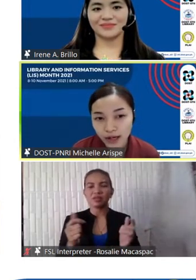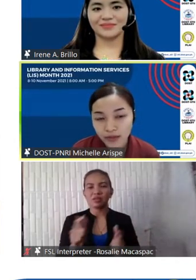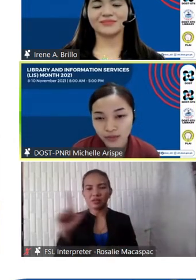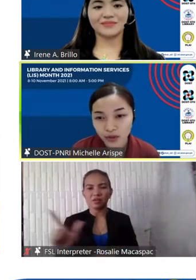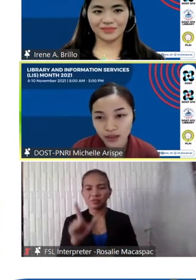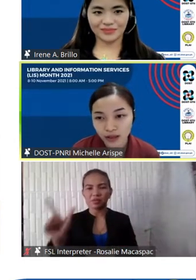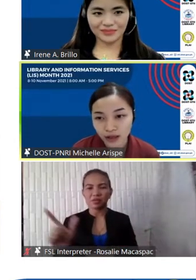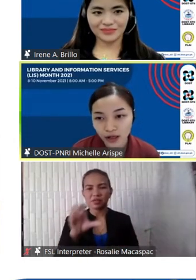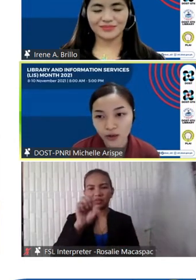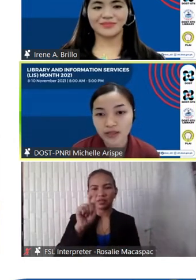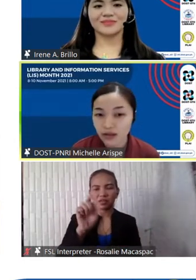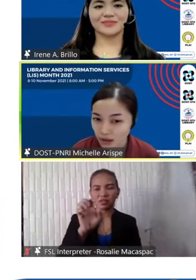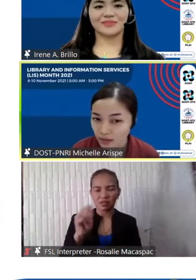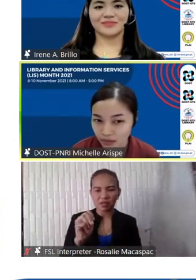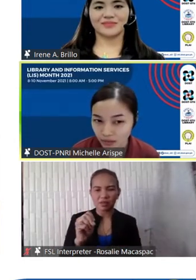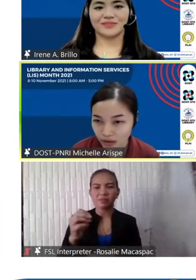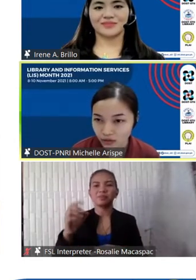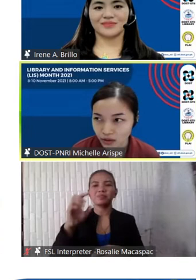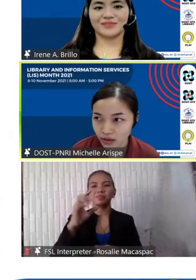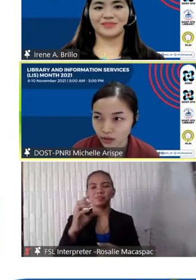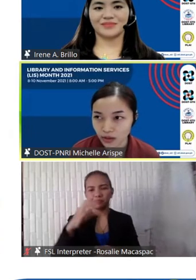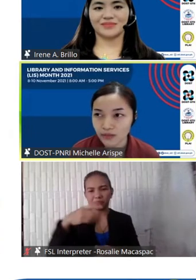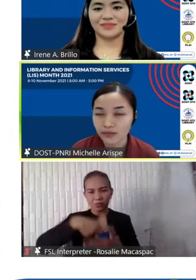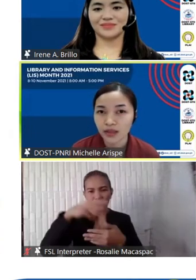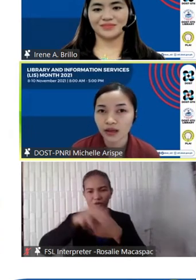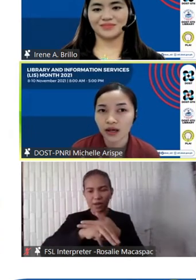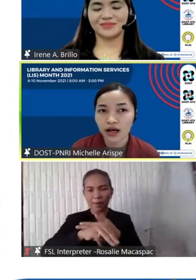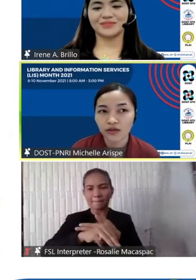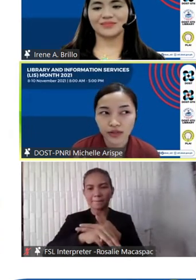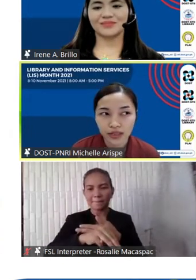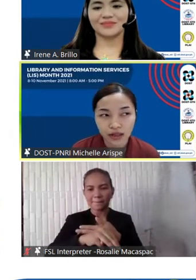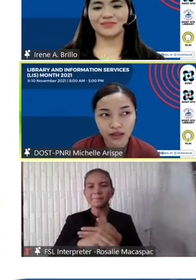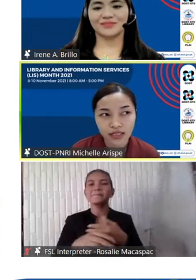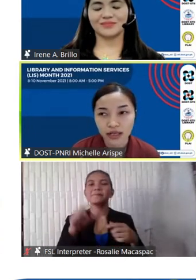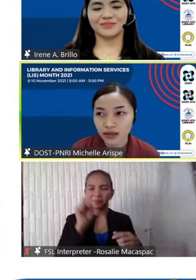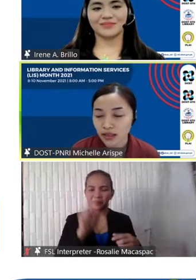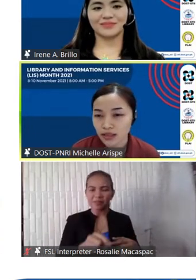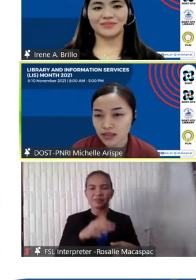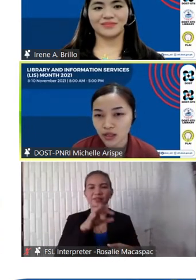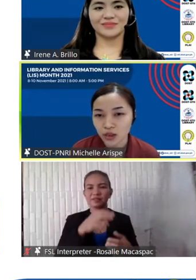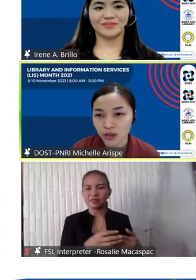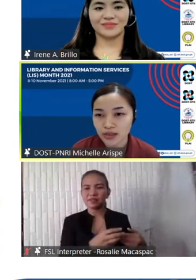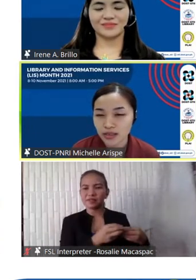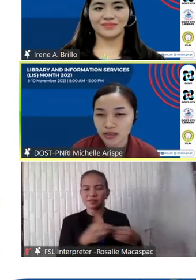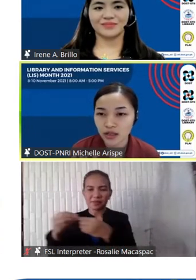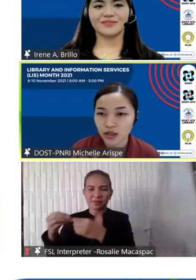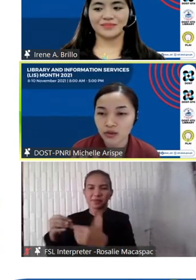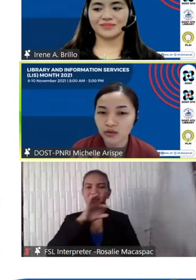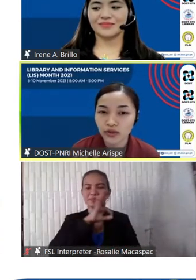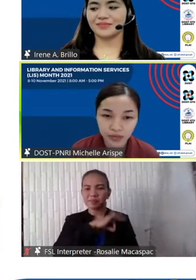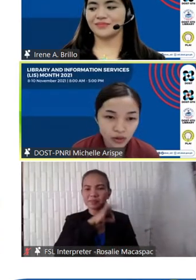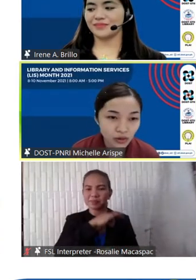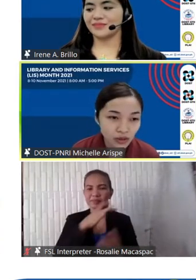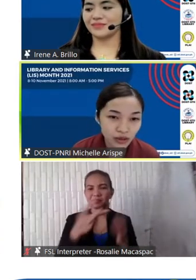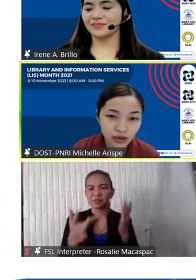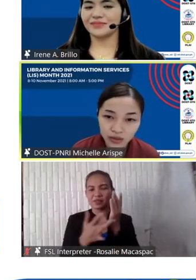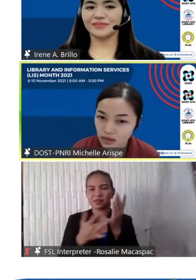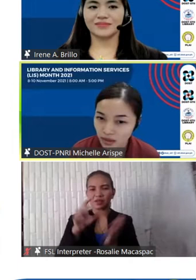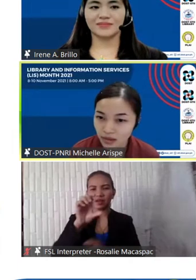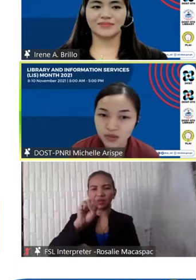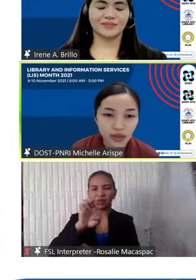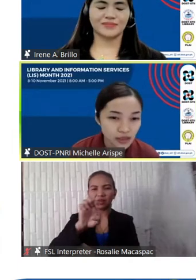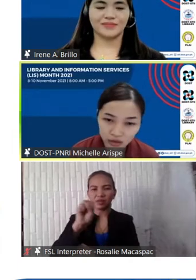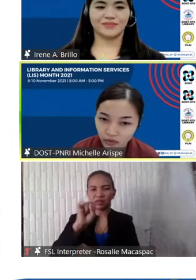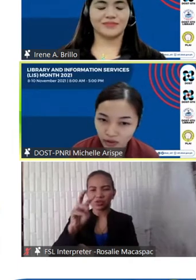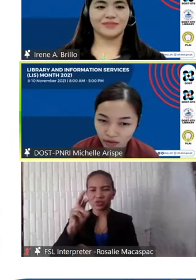degree programs po talaga kayo, sila ang magbe-benefit doon sa technical sessions. Yung Philippine Nuclear